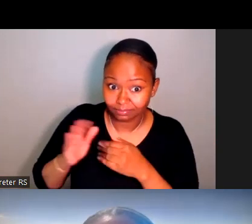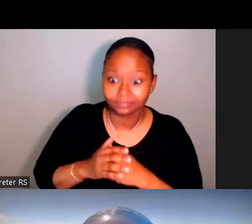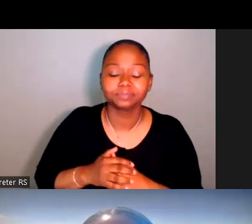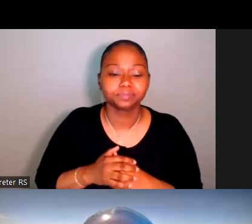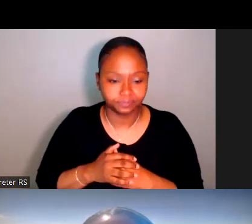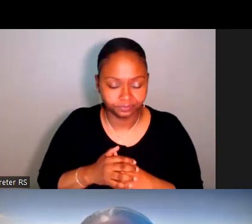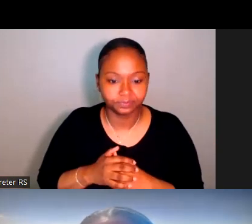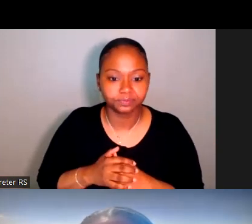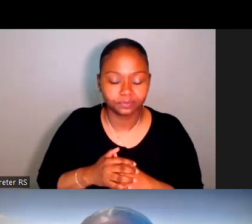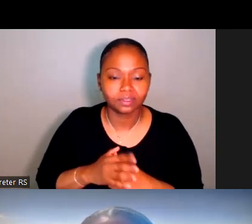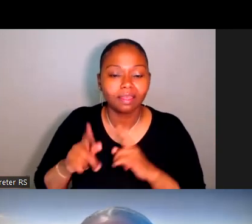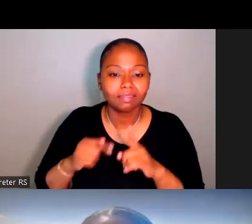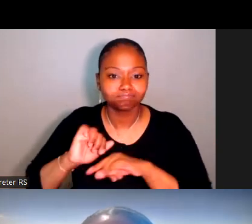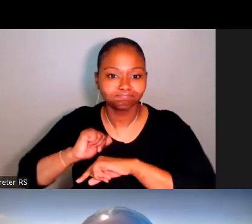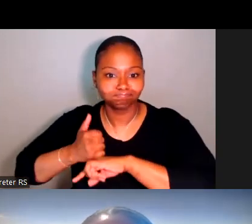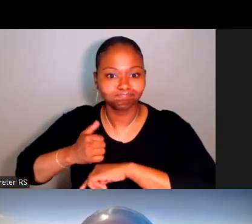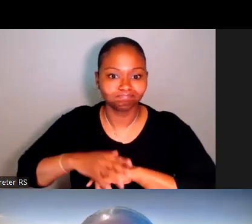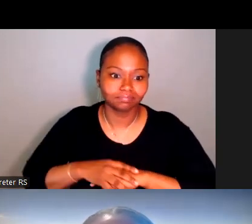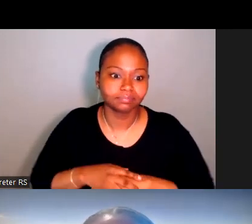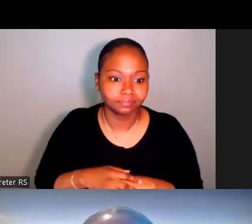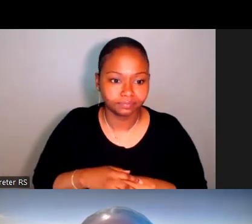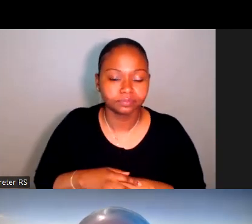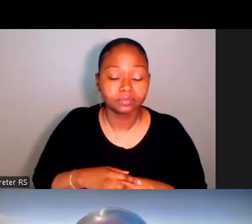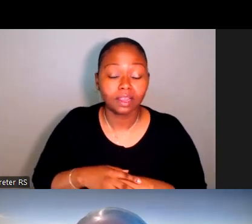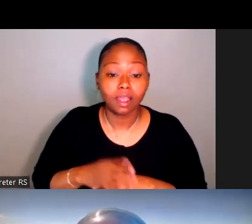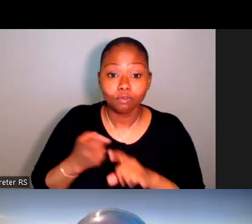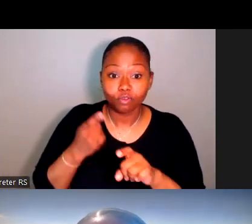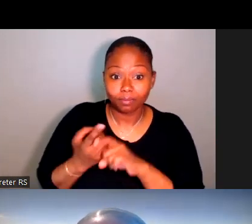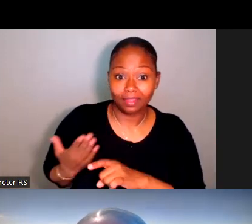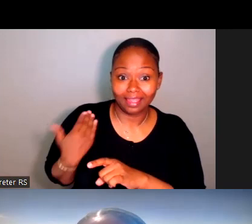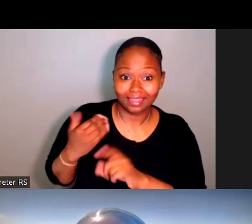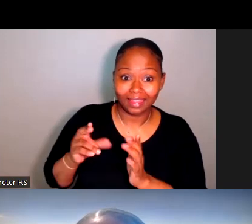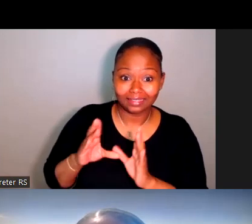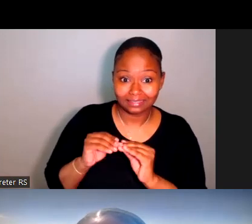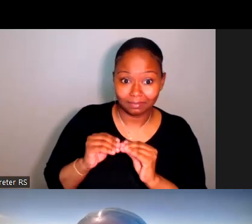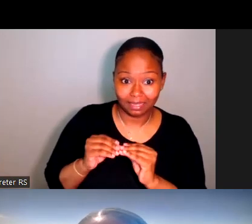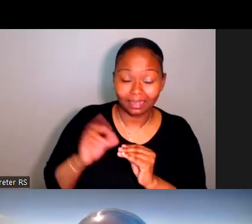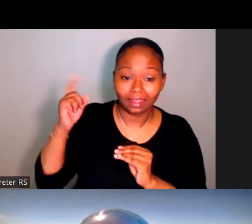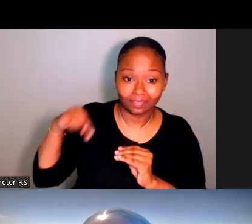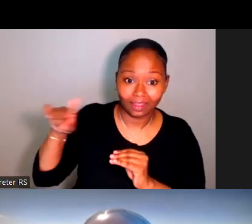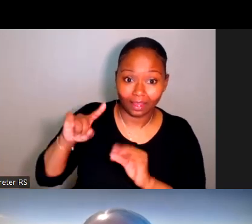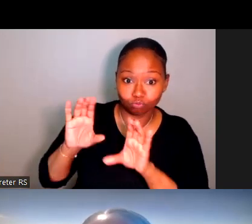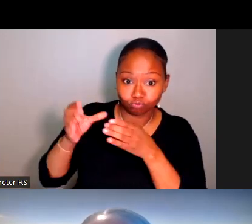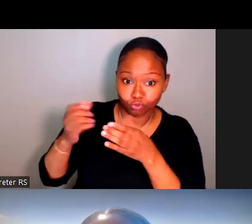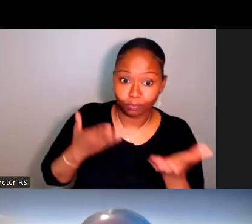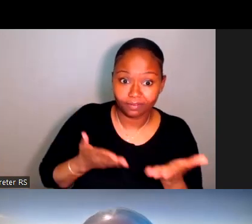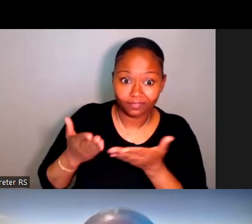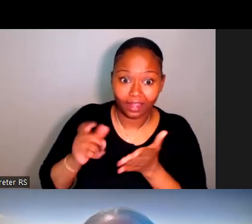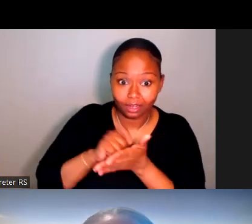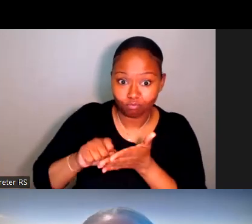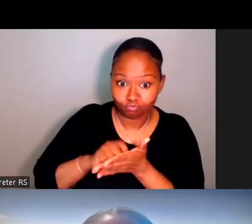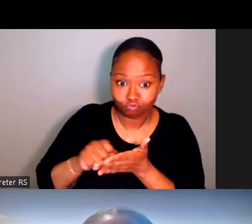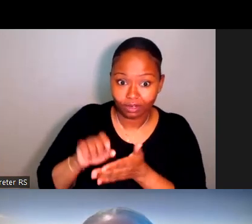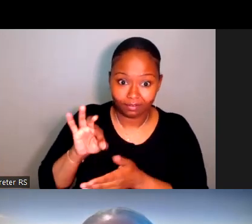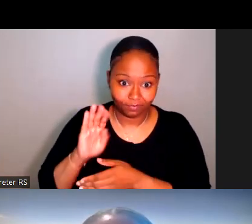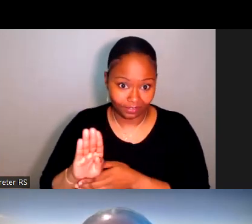founded. Since the last meeting, the group provided written feedback on the draft set of principles, which we will